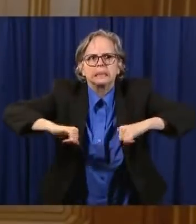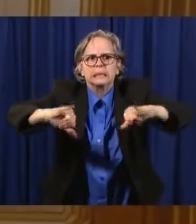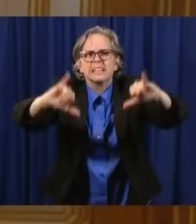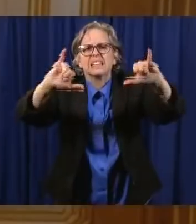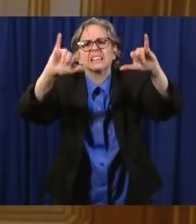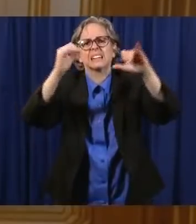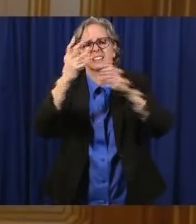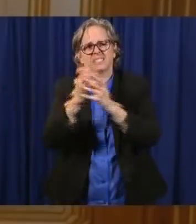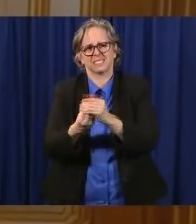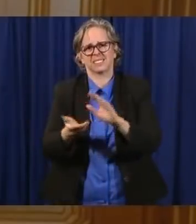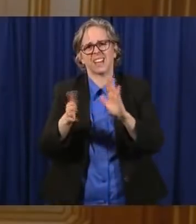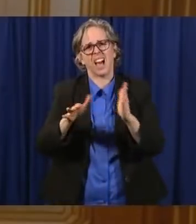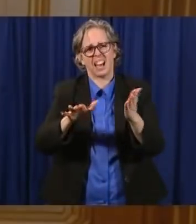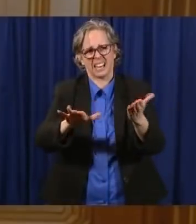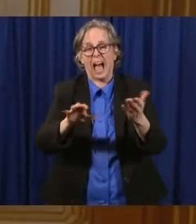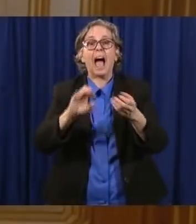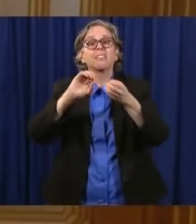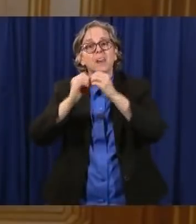go up.